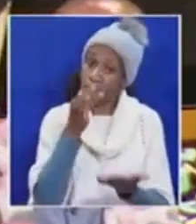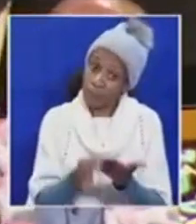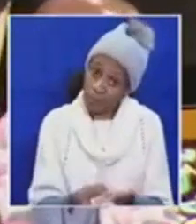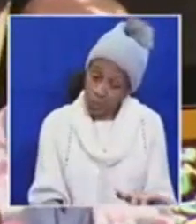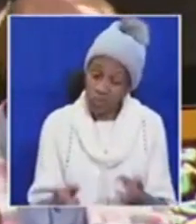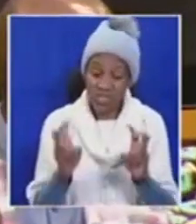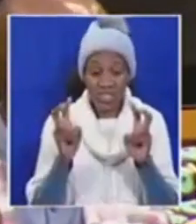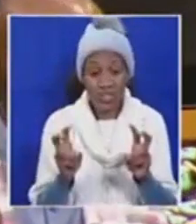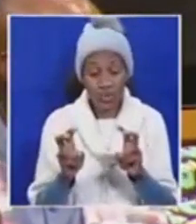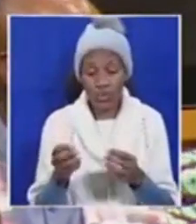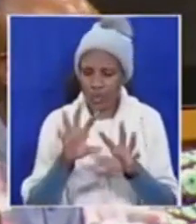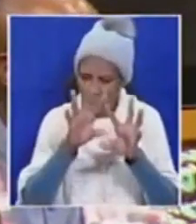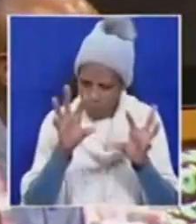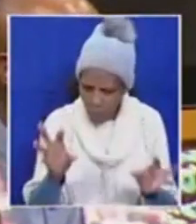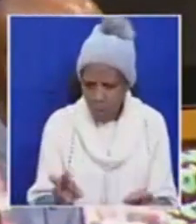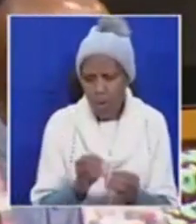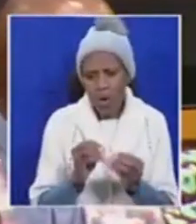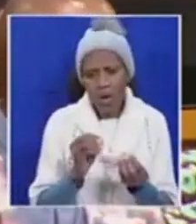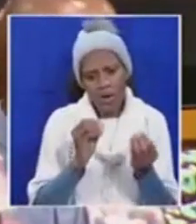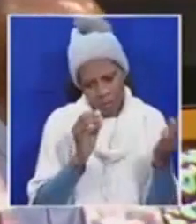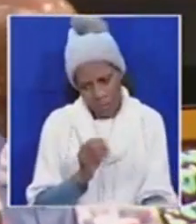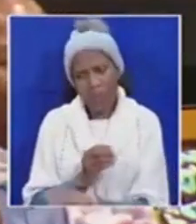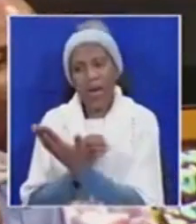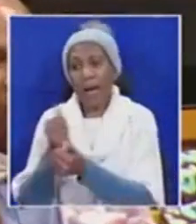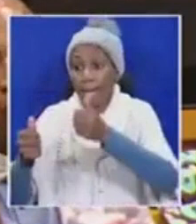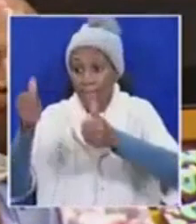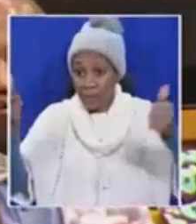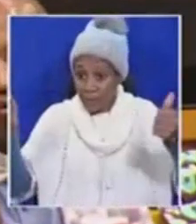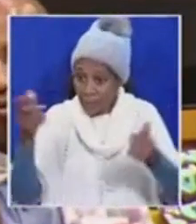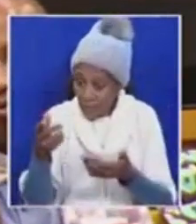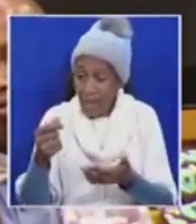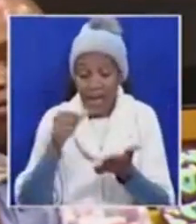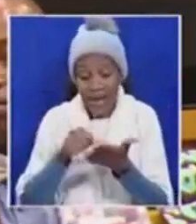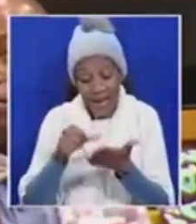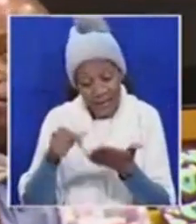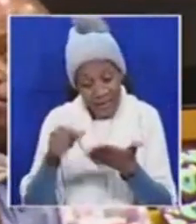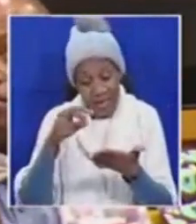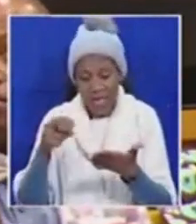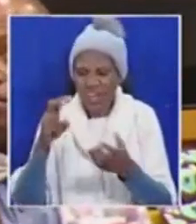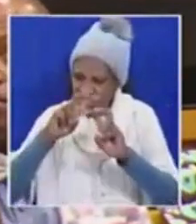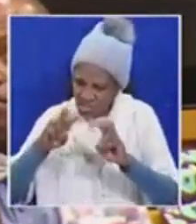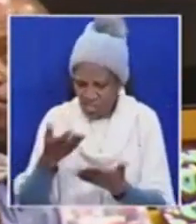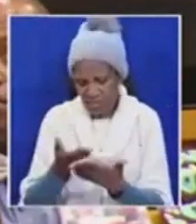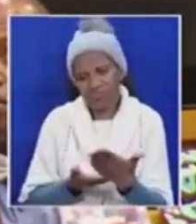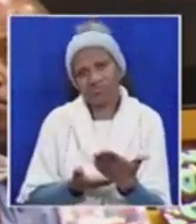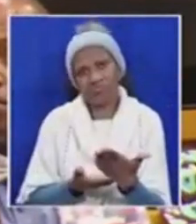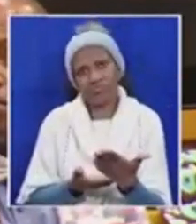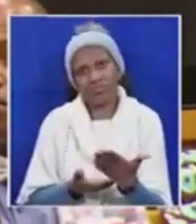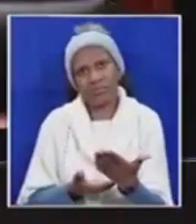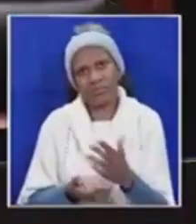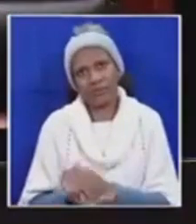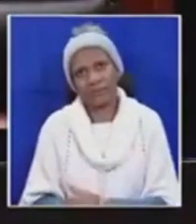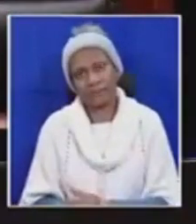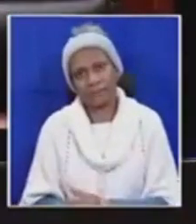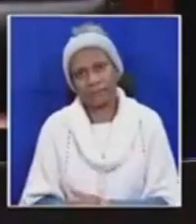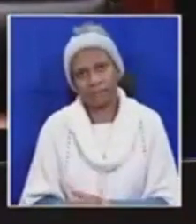must be referred either to the Chief Whips to look into the issue of the letter in line with the security of the country. It cannot be.